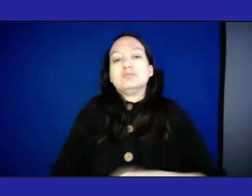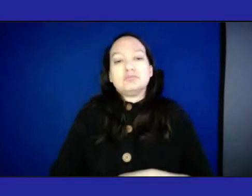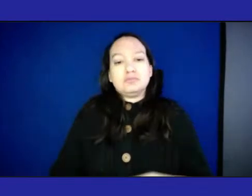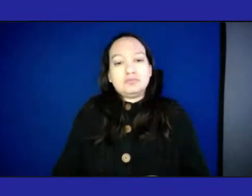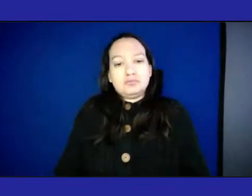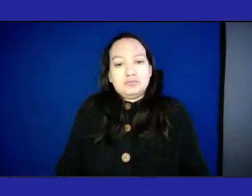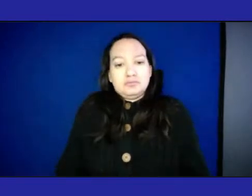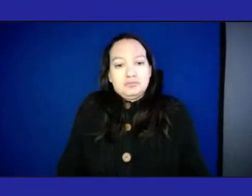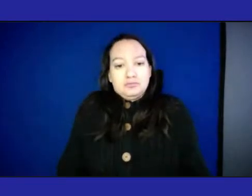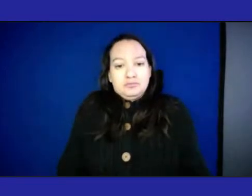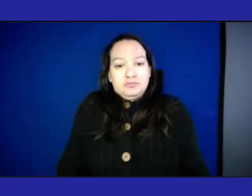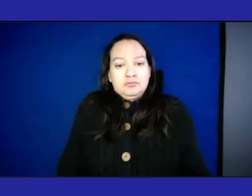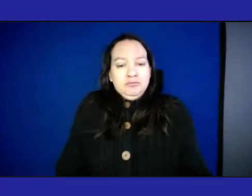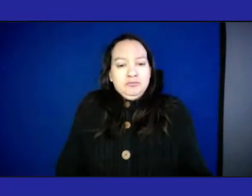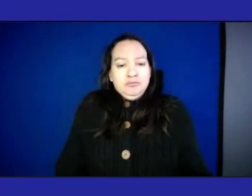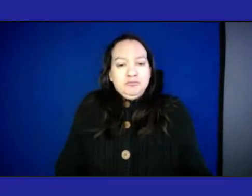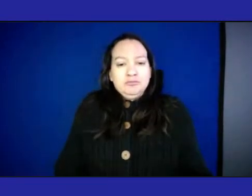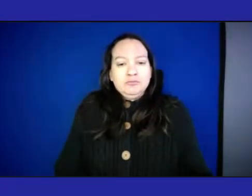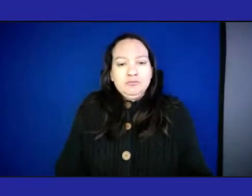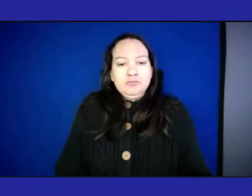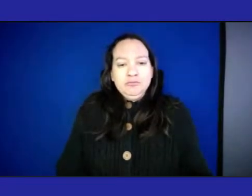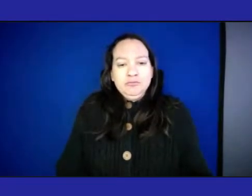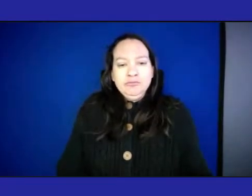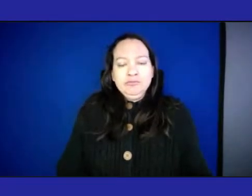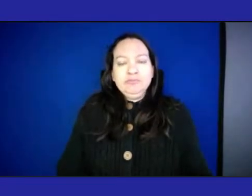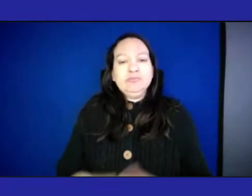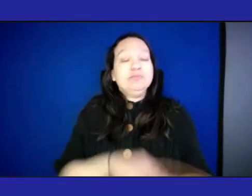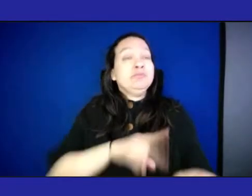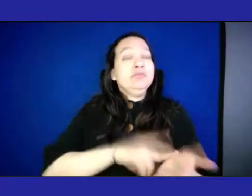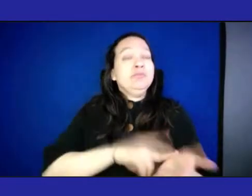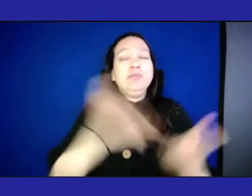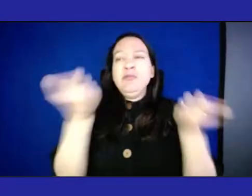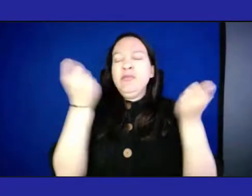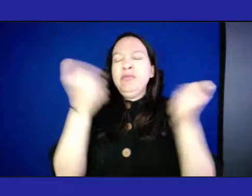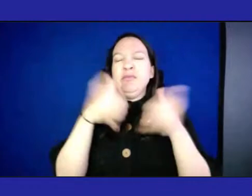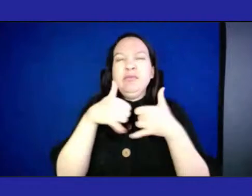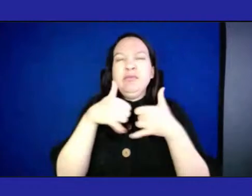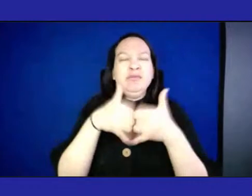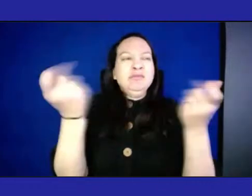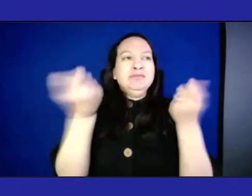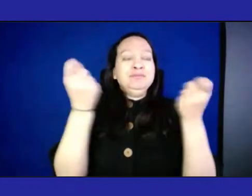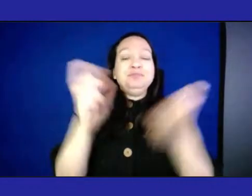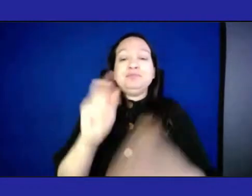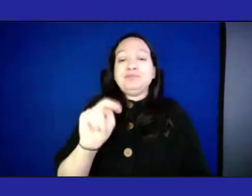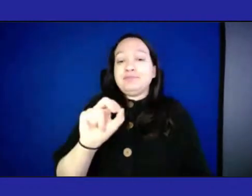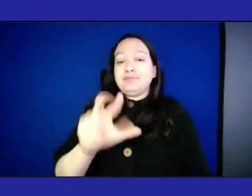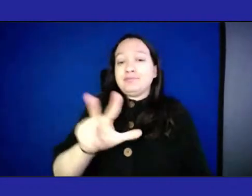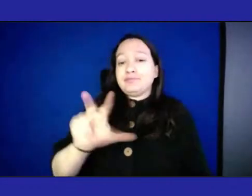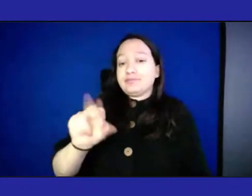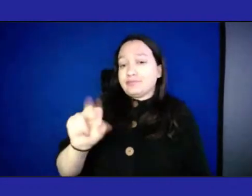We are having a Nurse Excellence Award ceremony on November 30th.